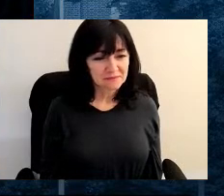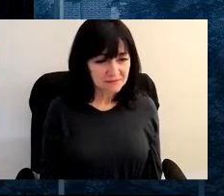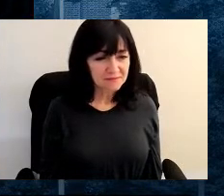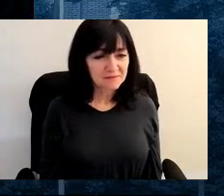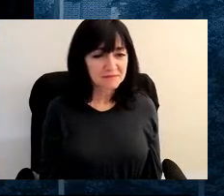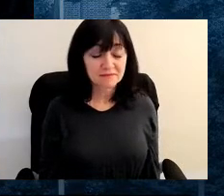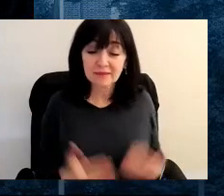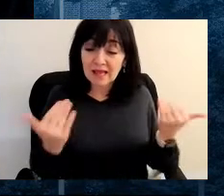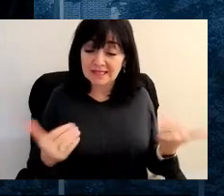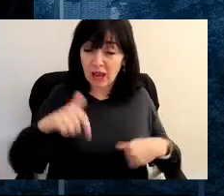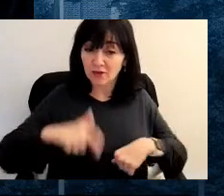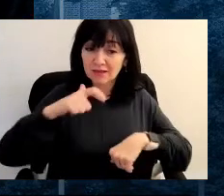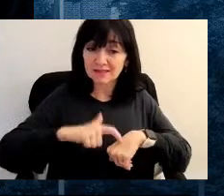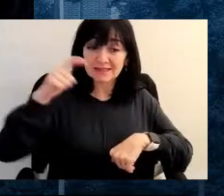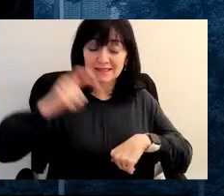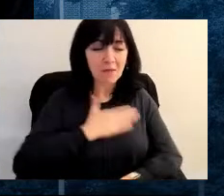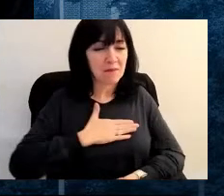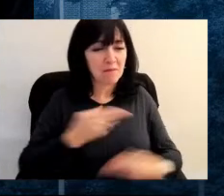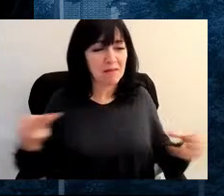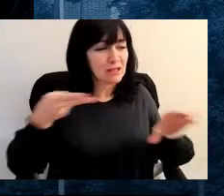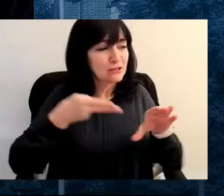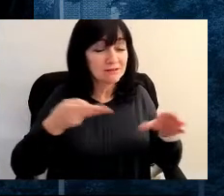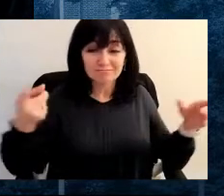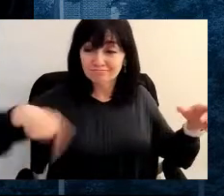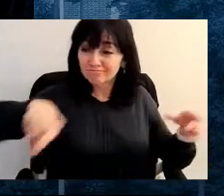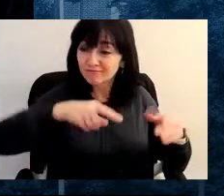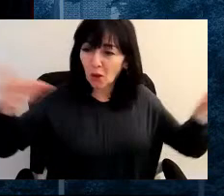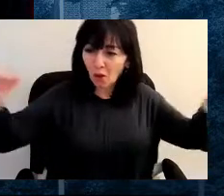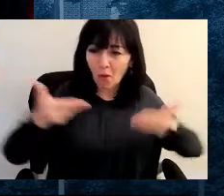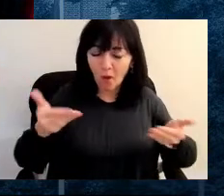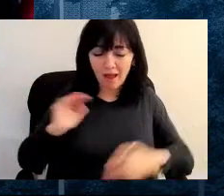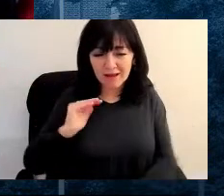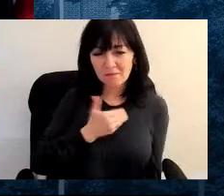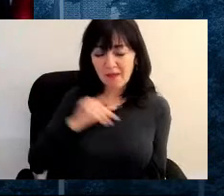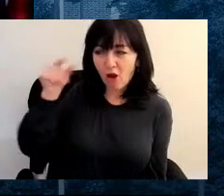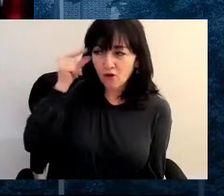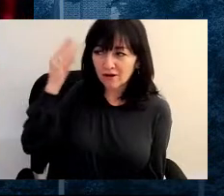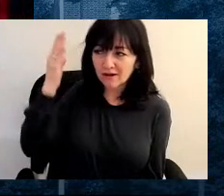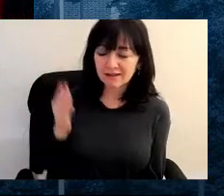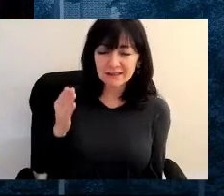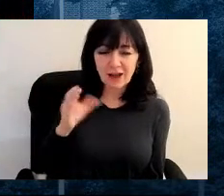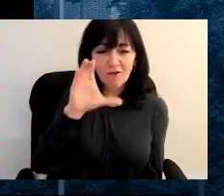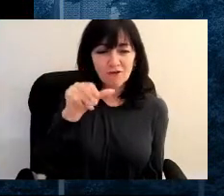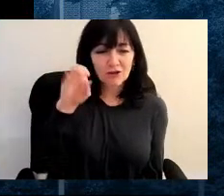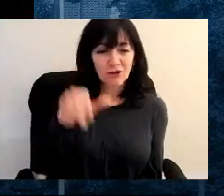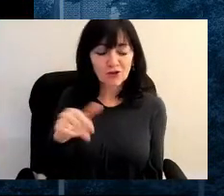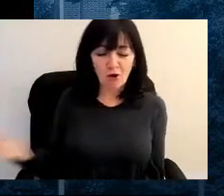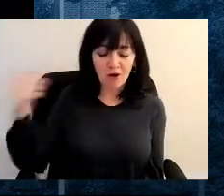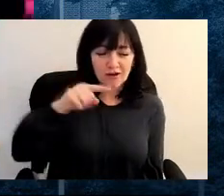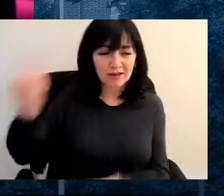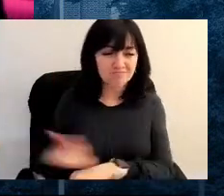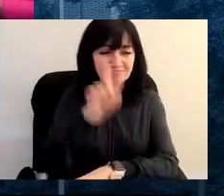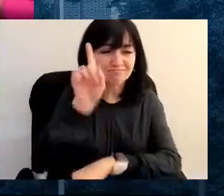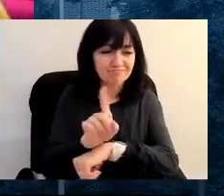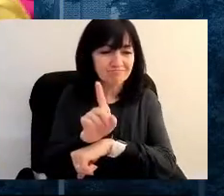At this time, please join us in welcoming Governor Carney to the podium.